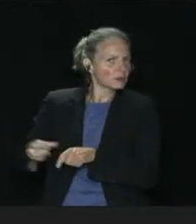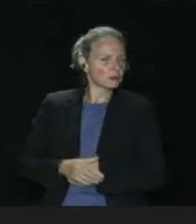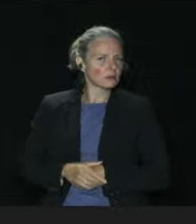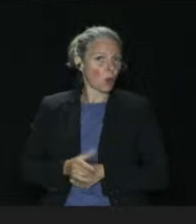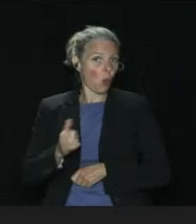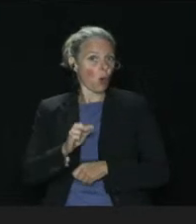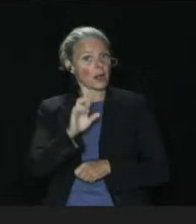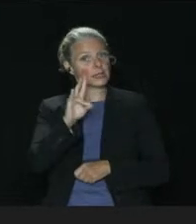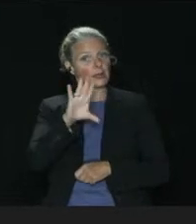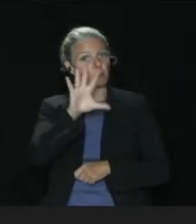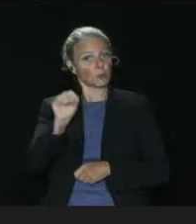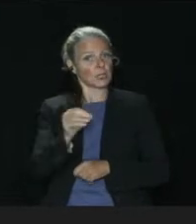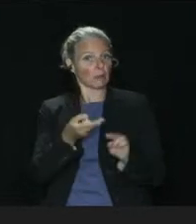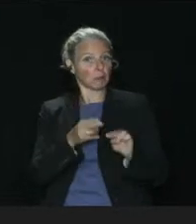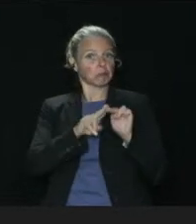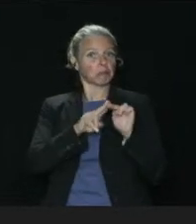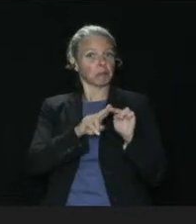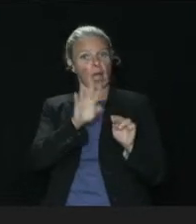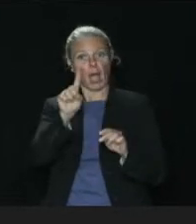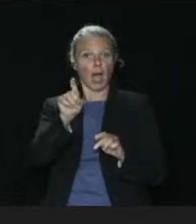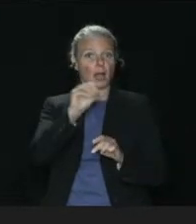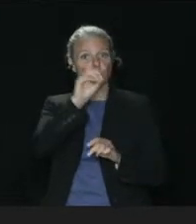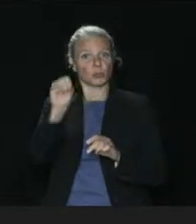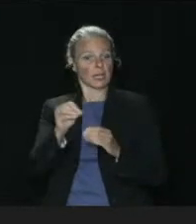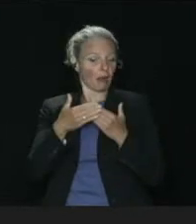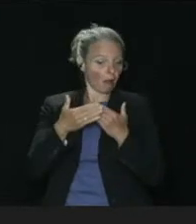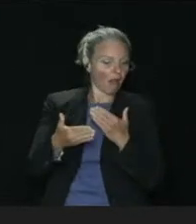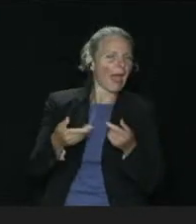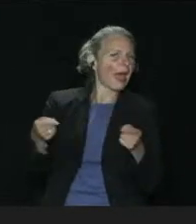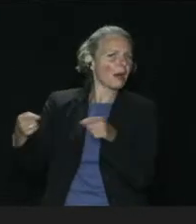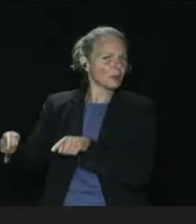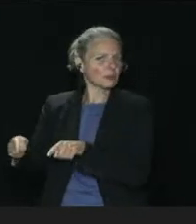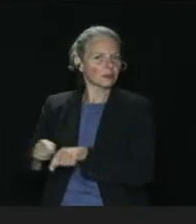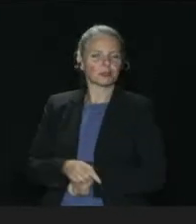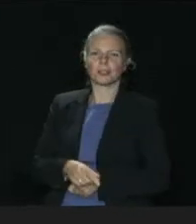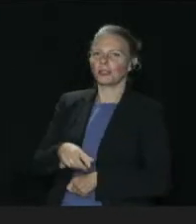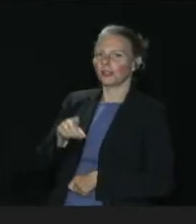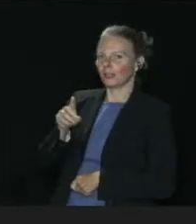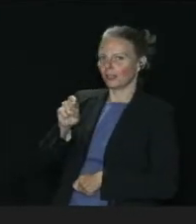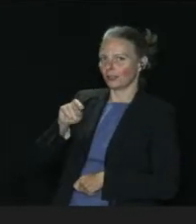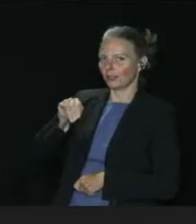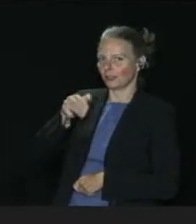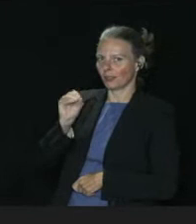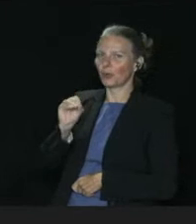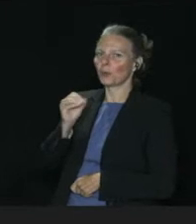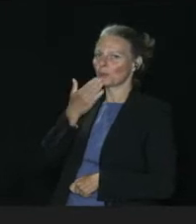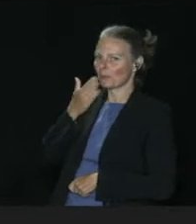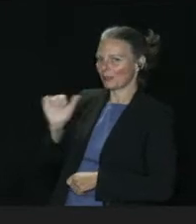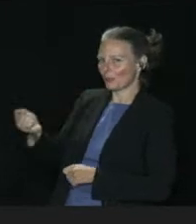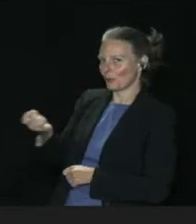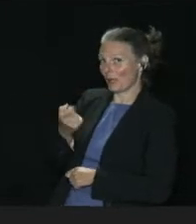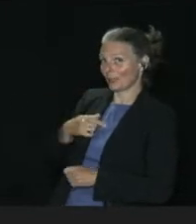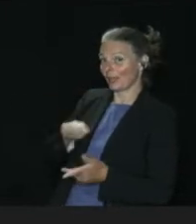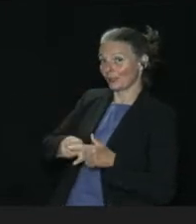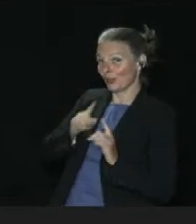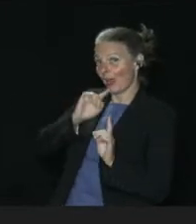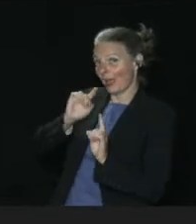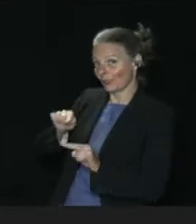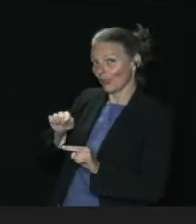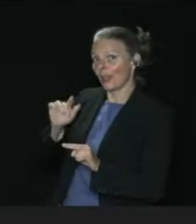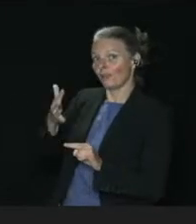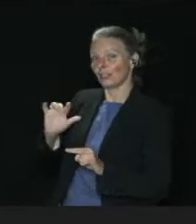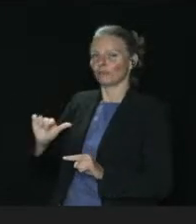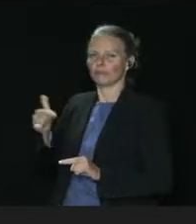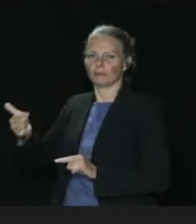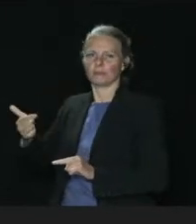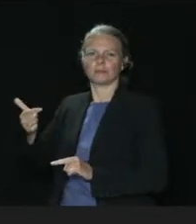them? Answer. Thank you for the question. I can begin to answer, and then Brigadier-General Brodie may also have her own comments,